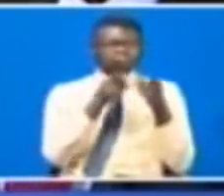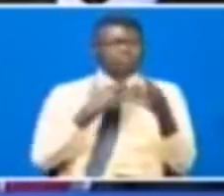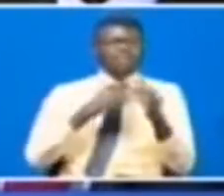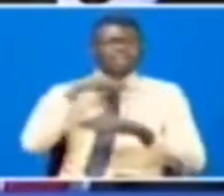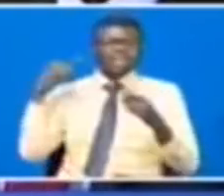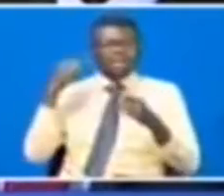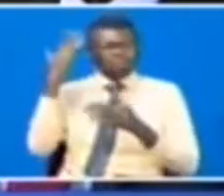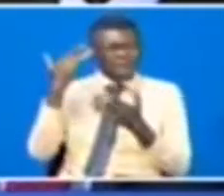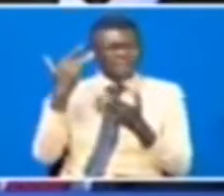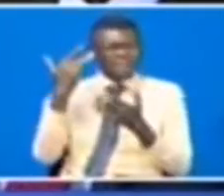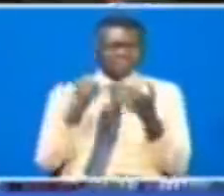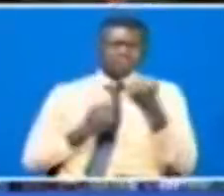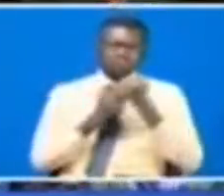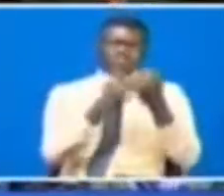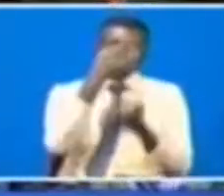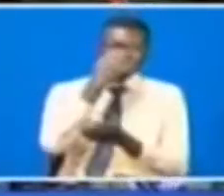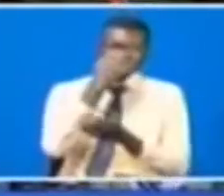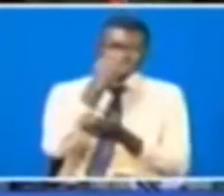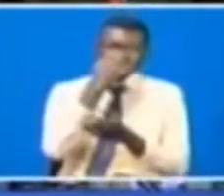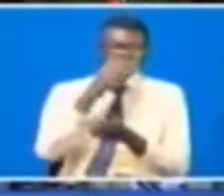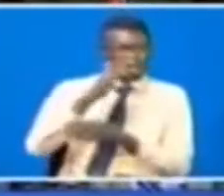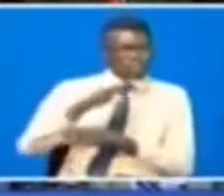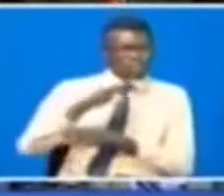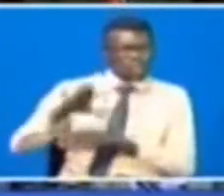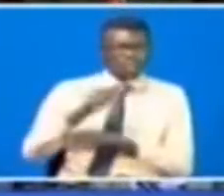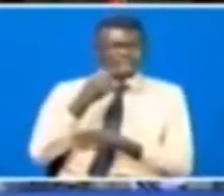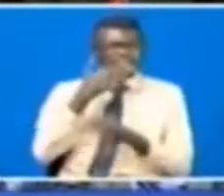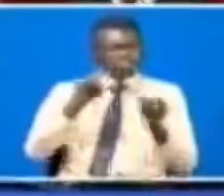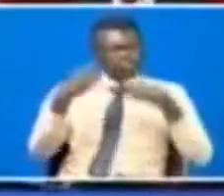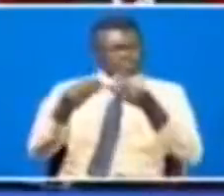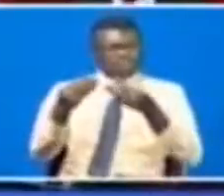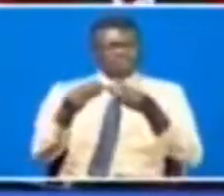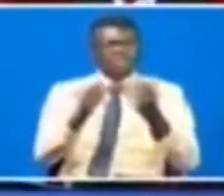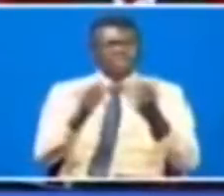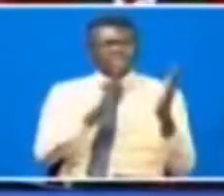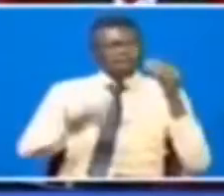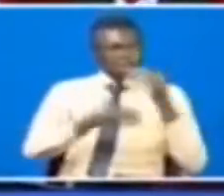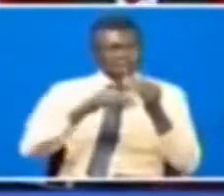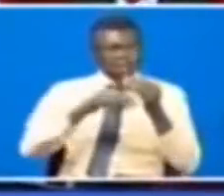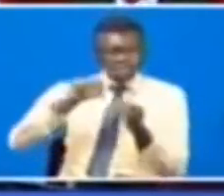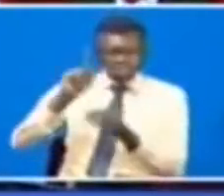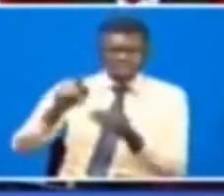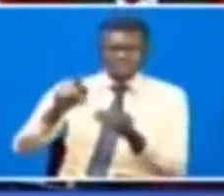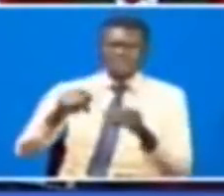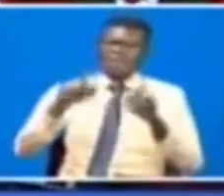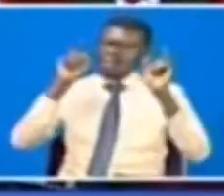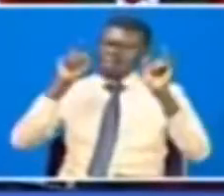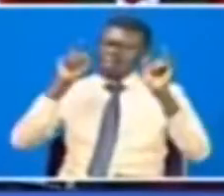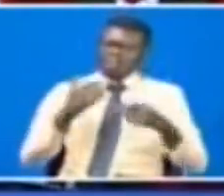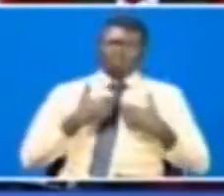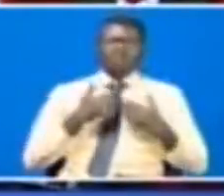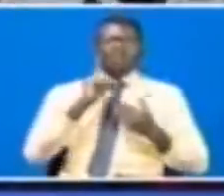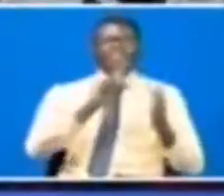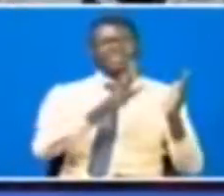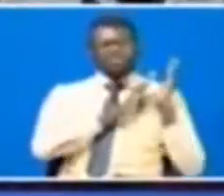persons due to his perceived support for William Ruto. Parliament directed that he be accorded extra security. Lawmakers are entitled to one police officer to